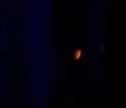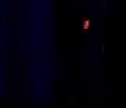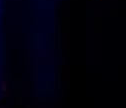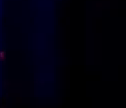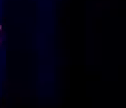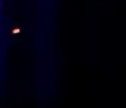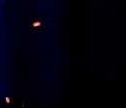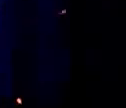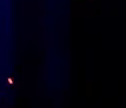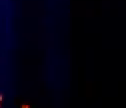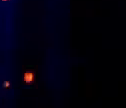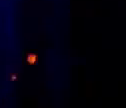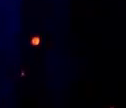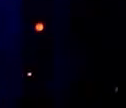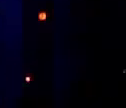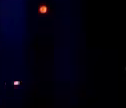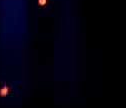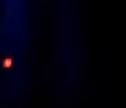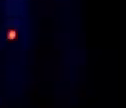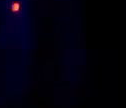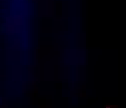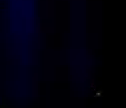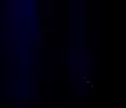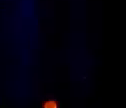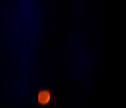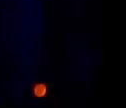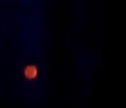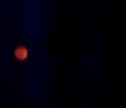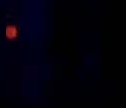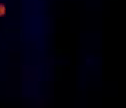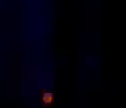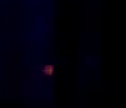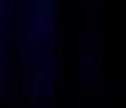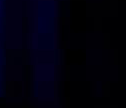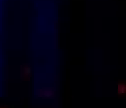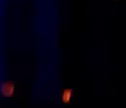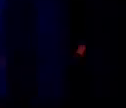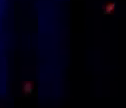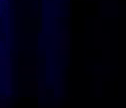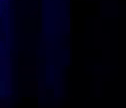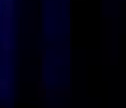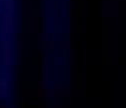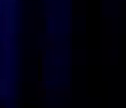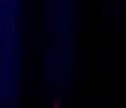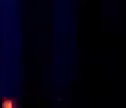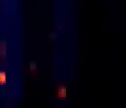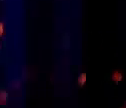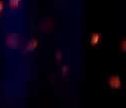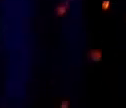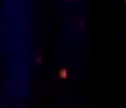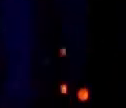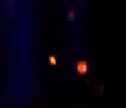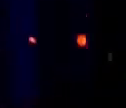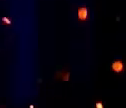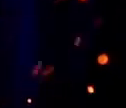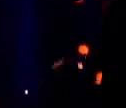precious stones, and pearls. She held a golden cup in her hand filled with abominable things and the filth of